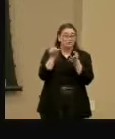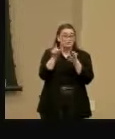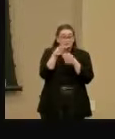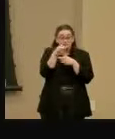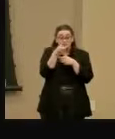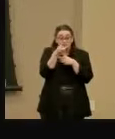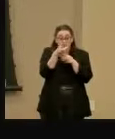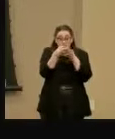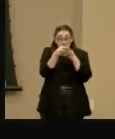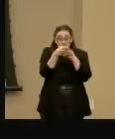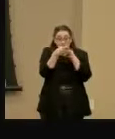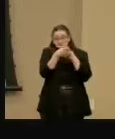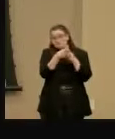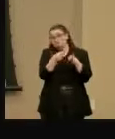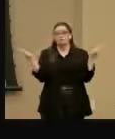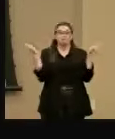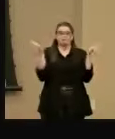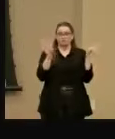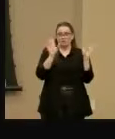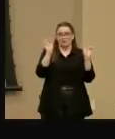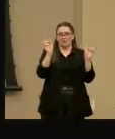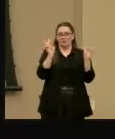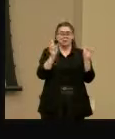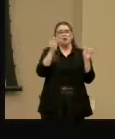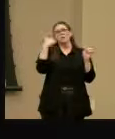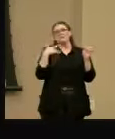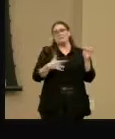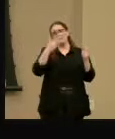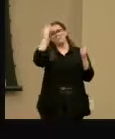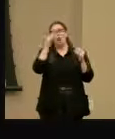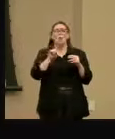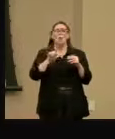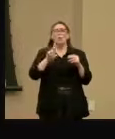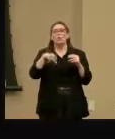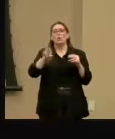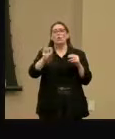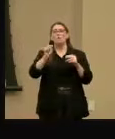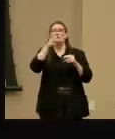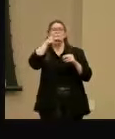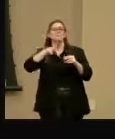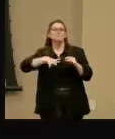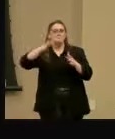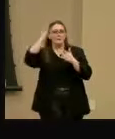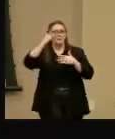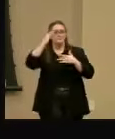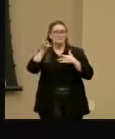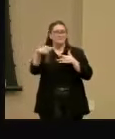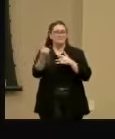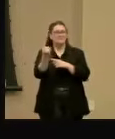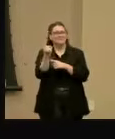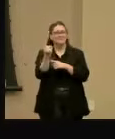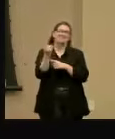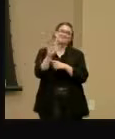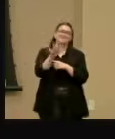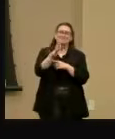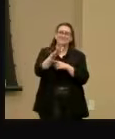very, very broad topic. This is not just for women. We think of lupus as kind of a female disease, but that is only partially true.